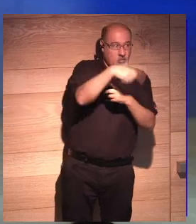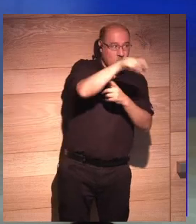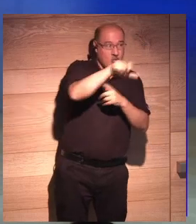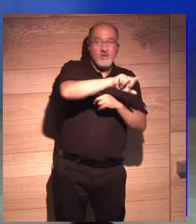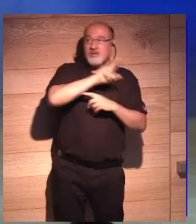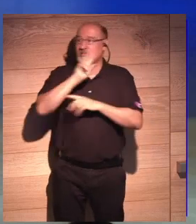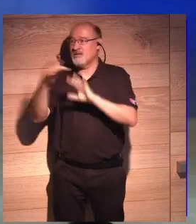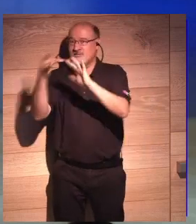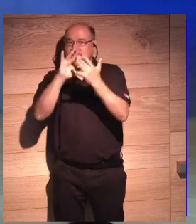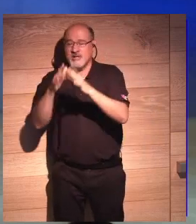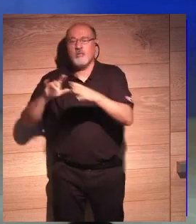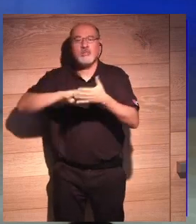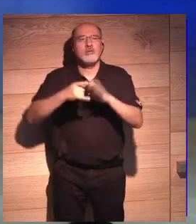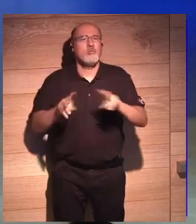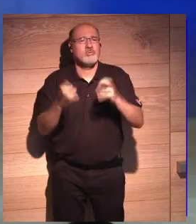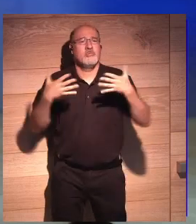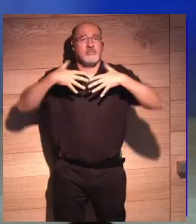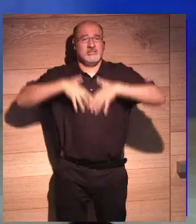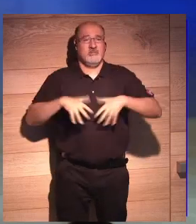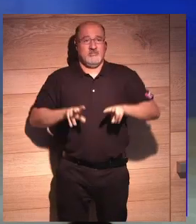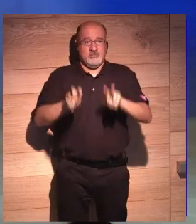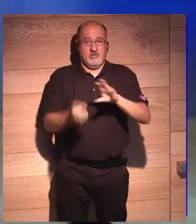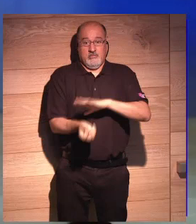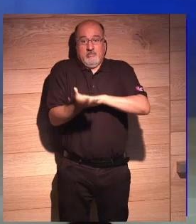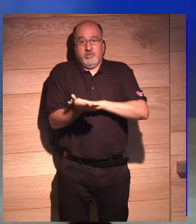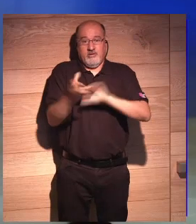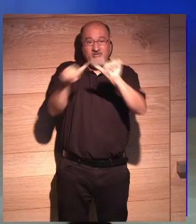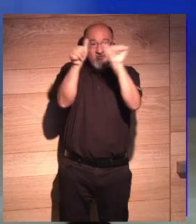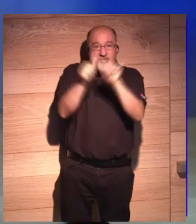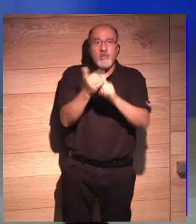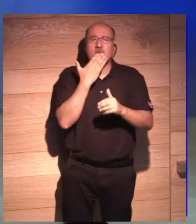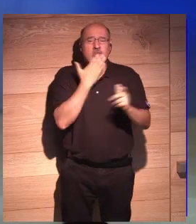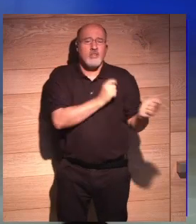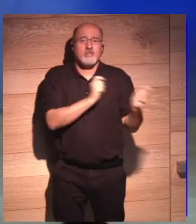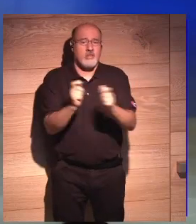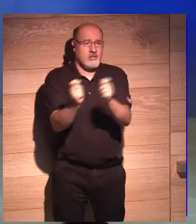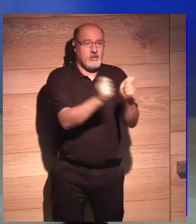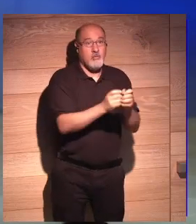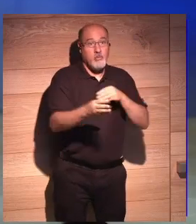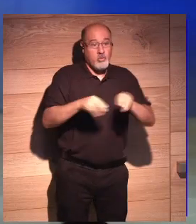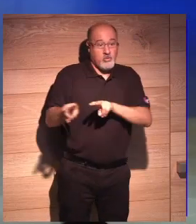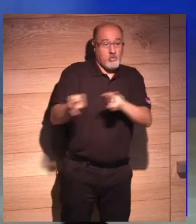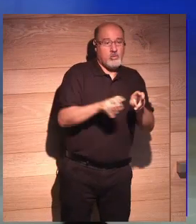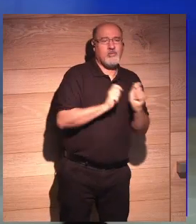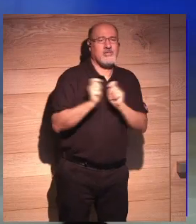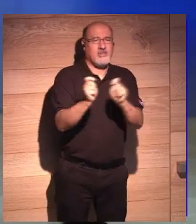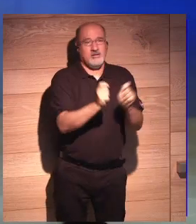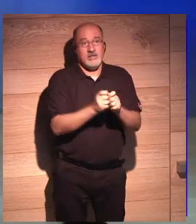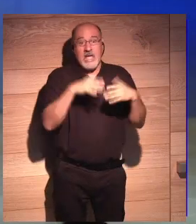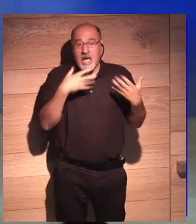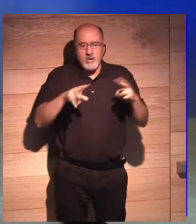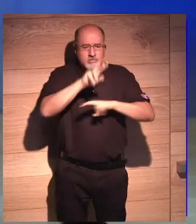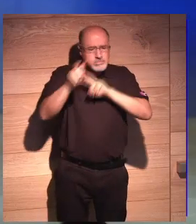also how you use AR to create new entertainment product. So we're looking at how the government can